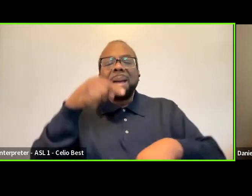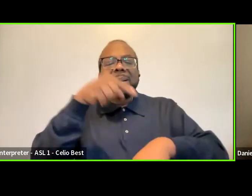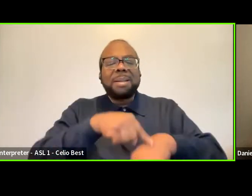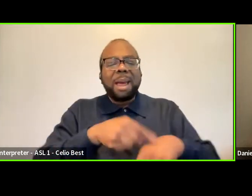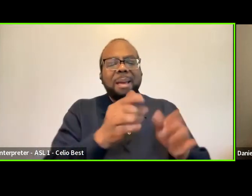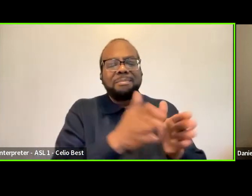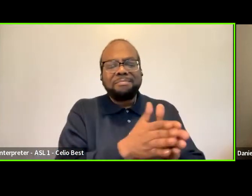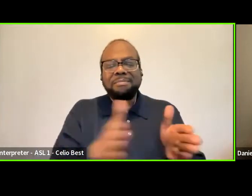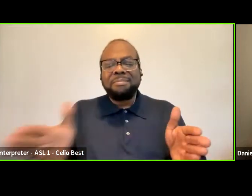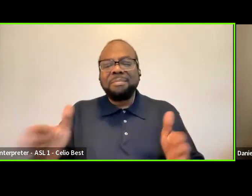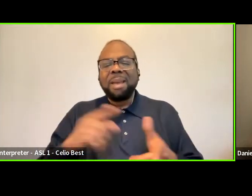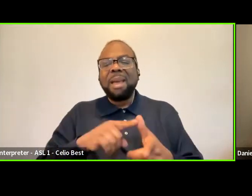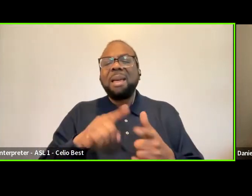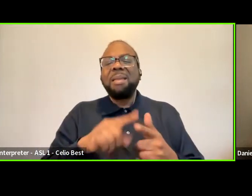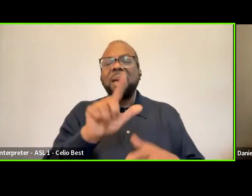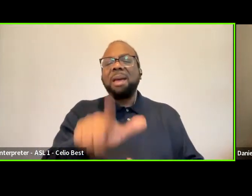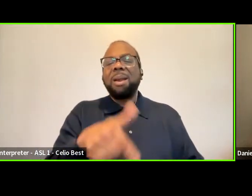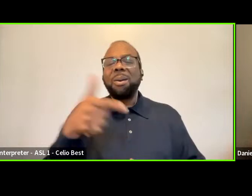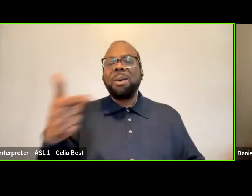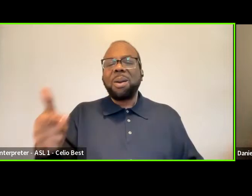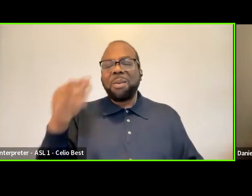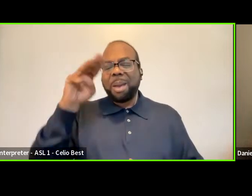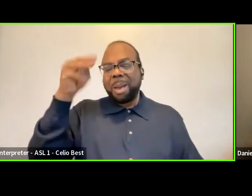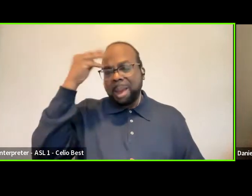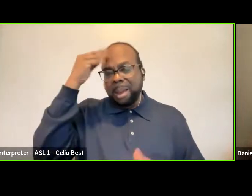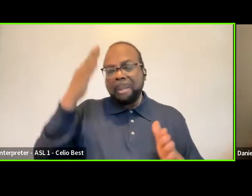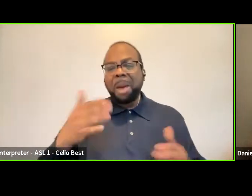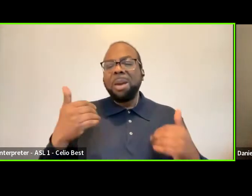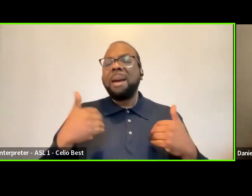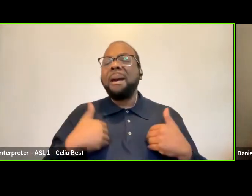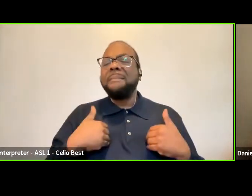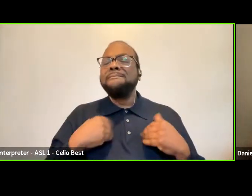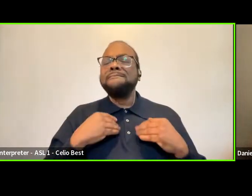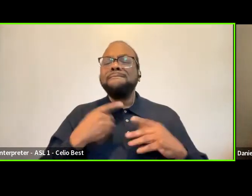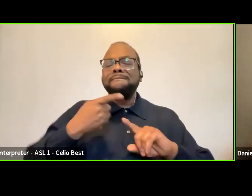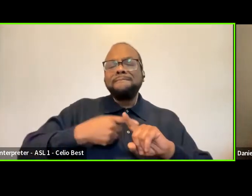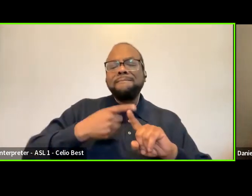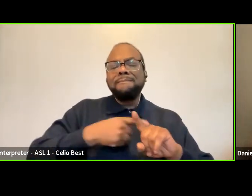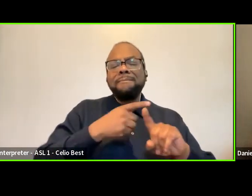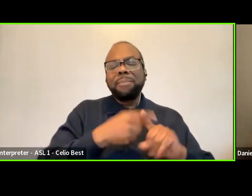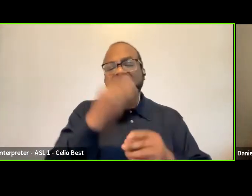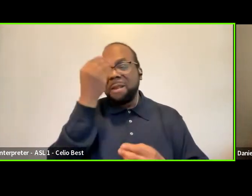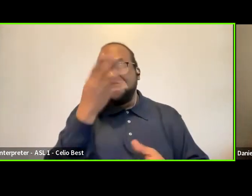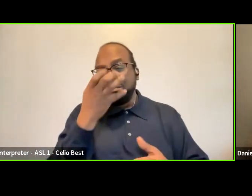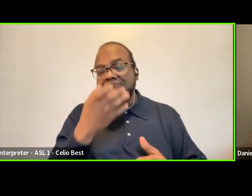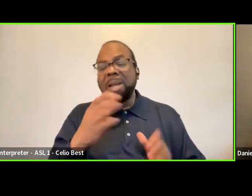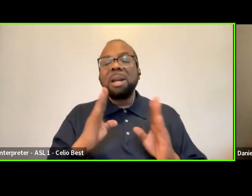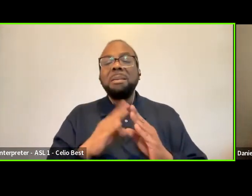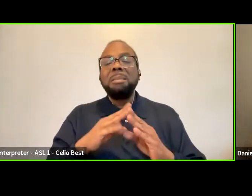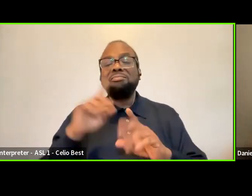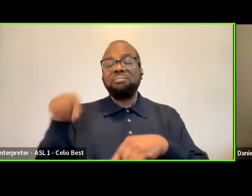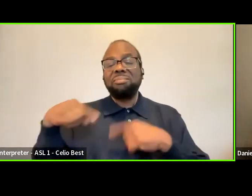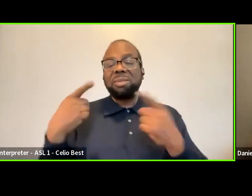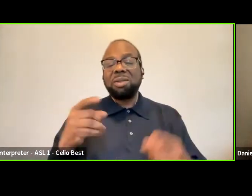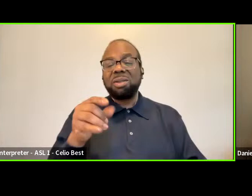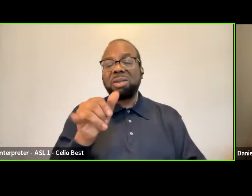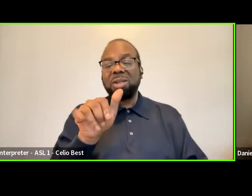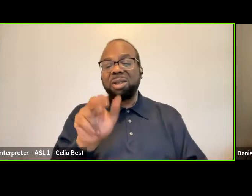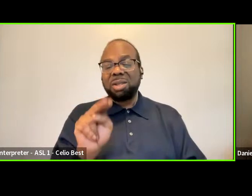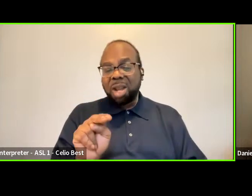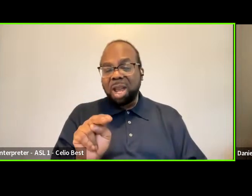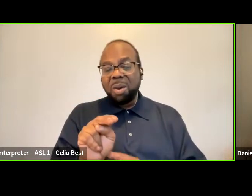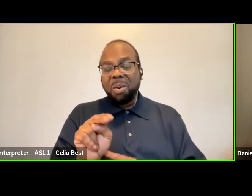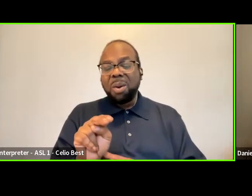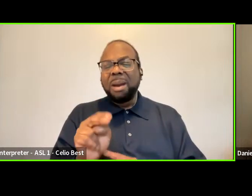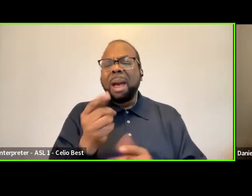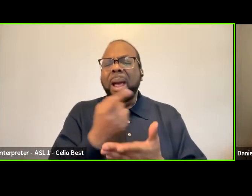over to the mayor. We've been holding these monthly information sessions since January, and last week, we released